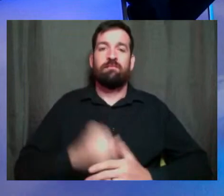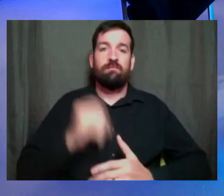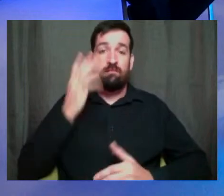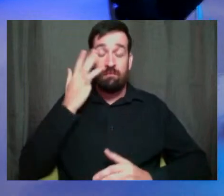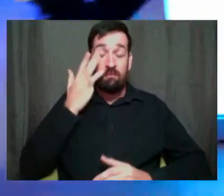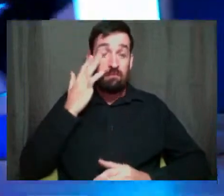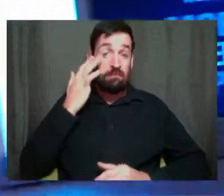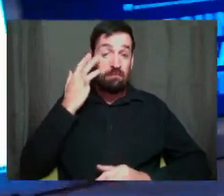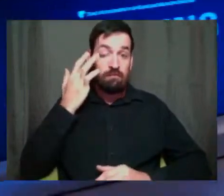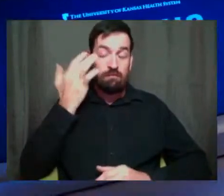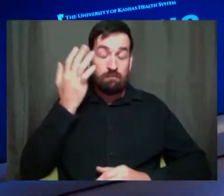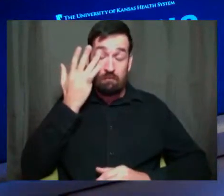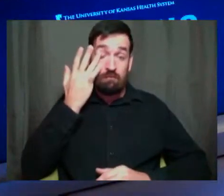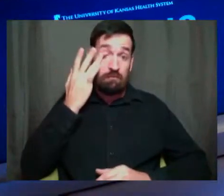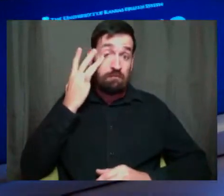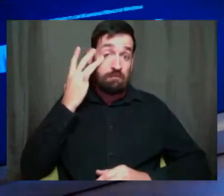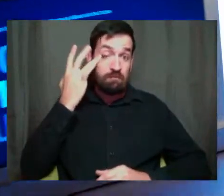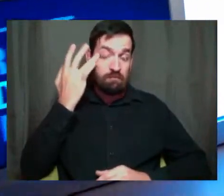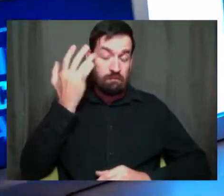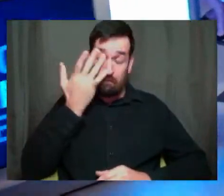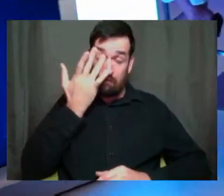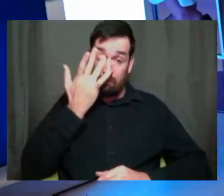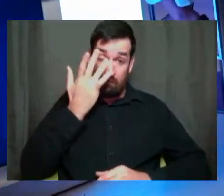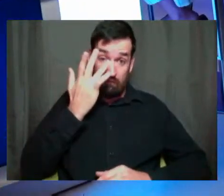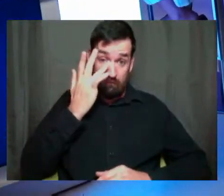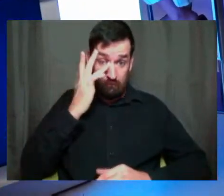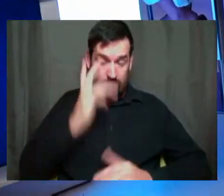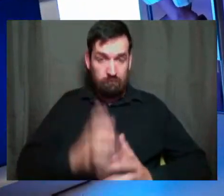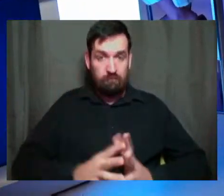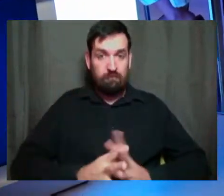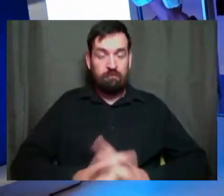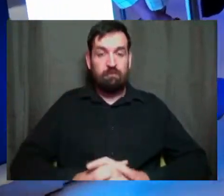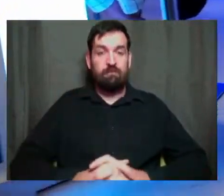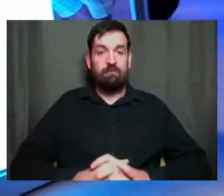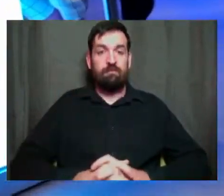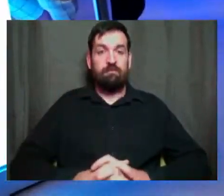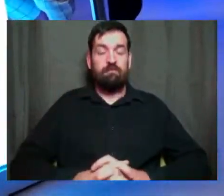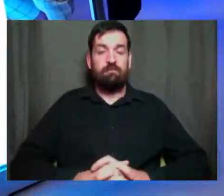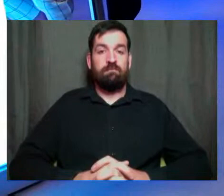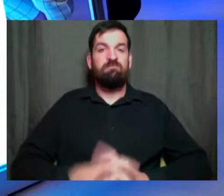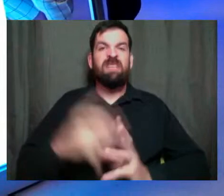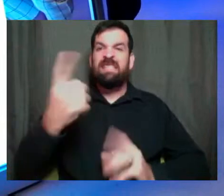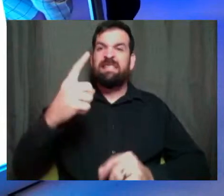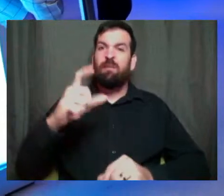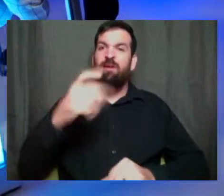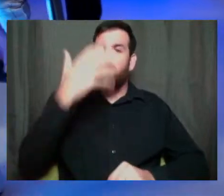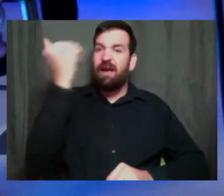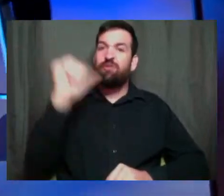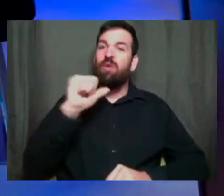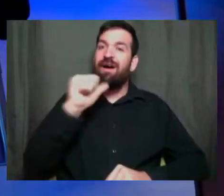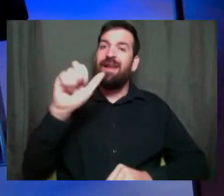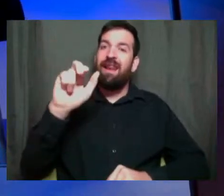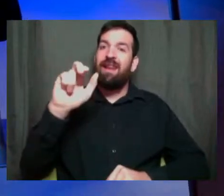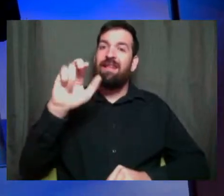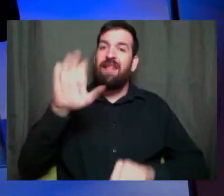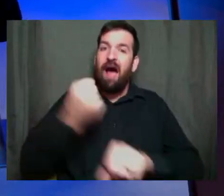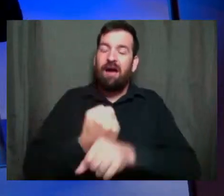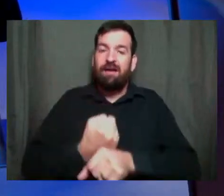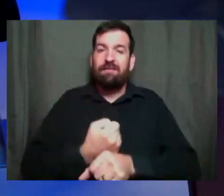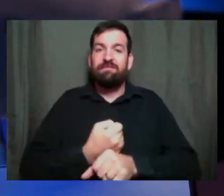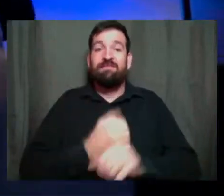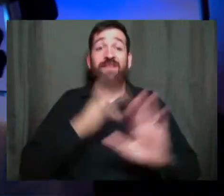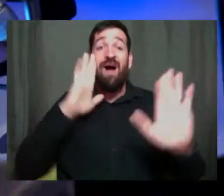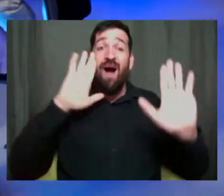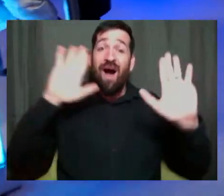is. in. Come on in. Oh Somebody boy. forgot to unlock the studio. Okay, come on in. Awesome. We've got our, so